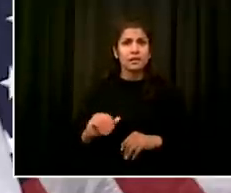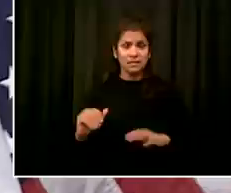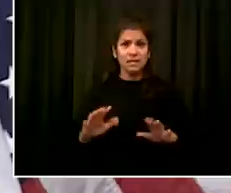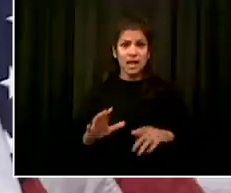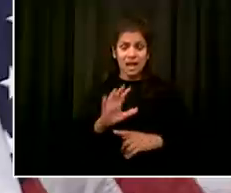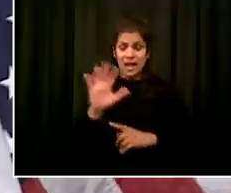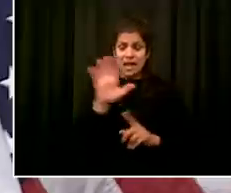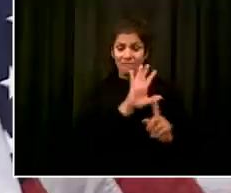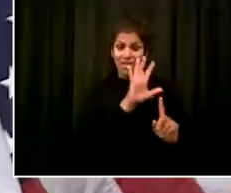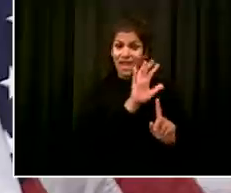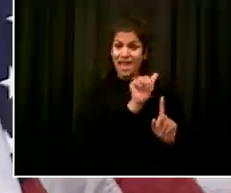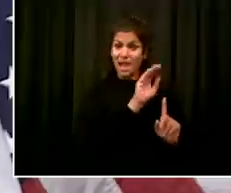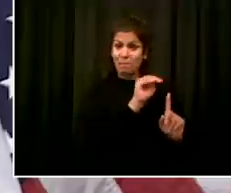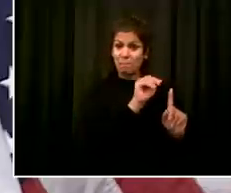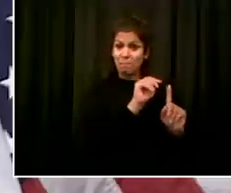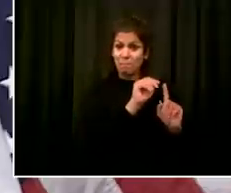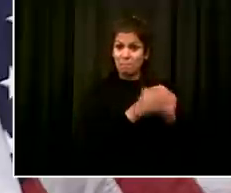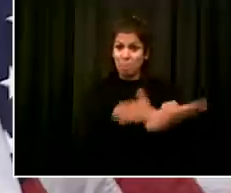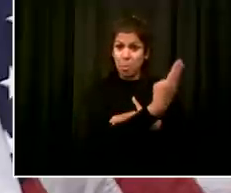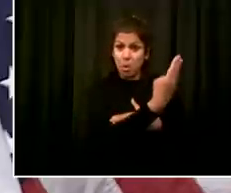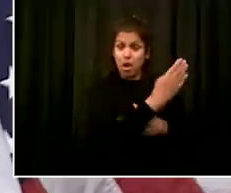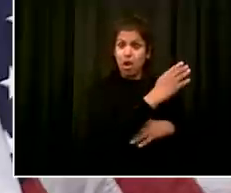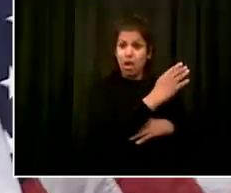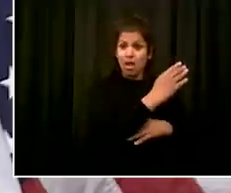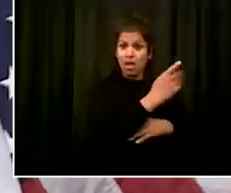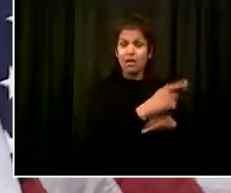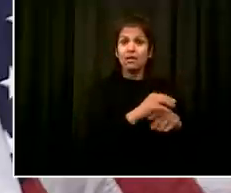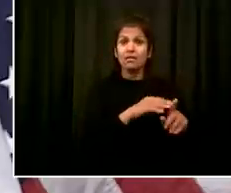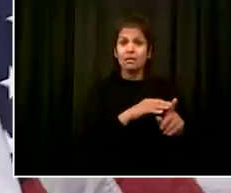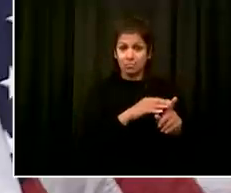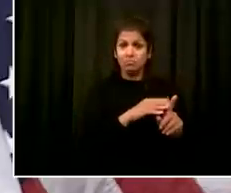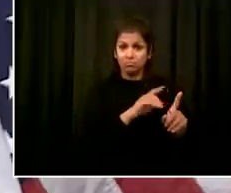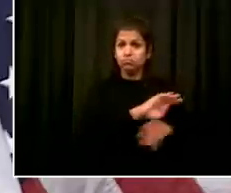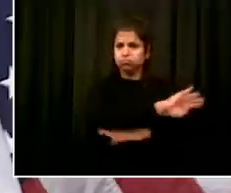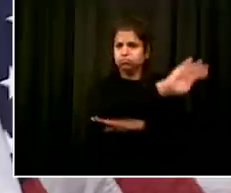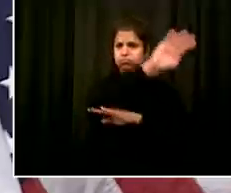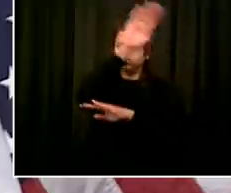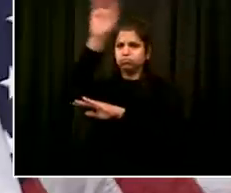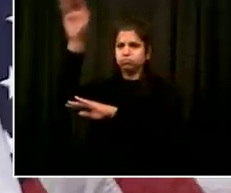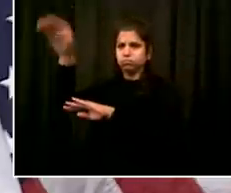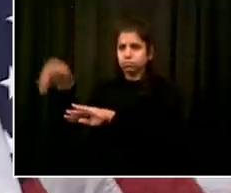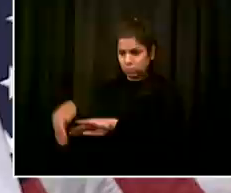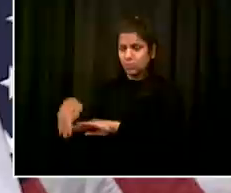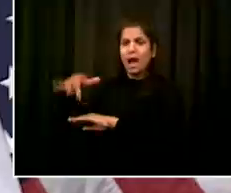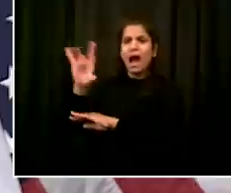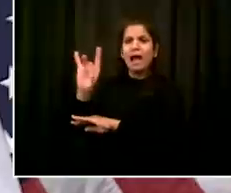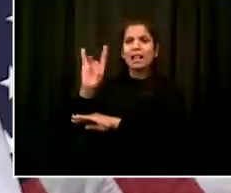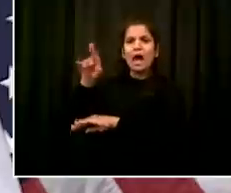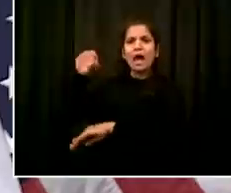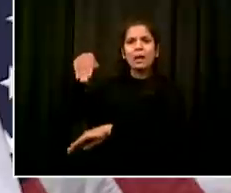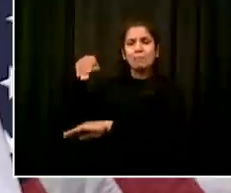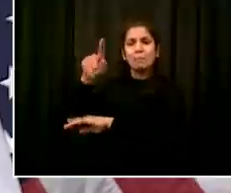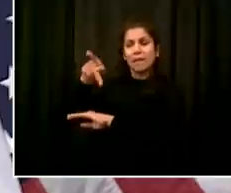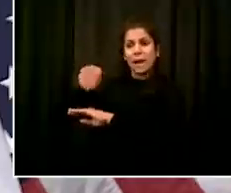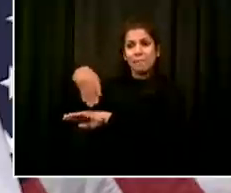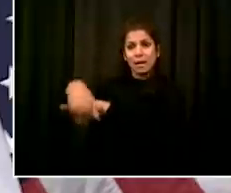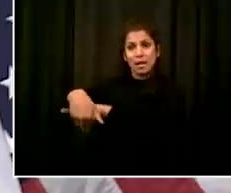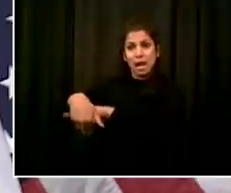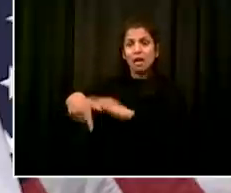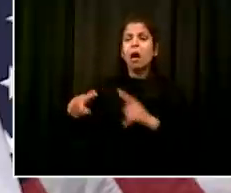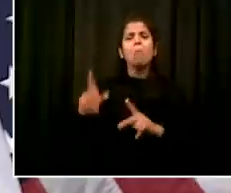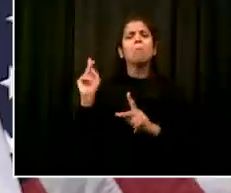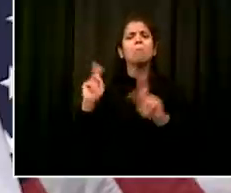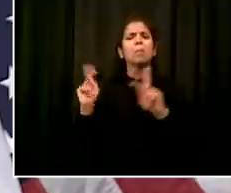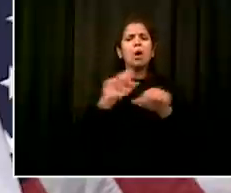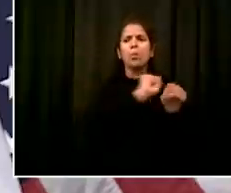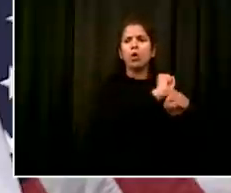who are working on their stores. I'm sorry that there'll be an additional challenge for those who might be having to do some repairs right now